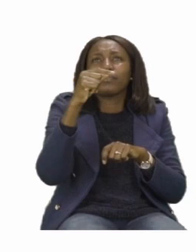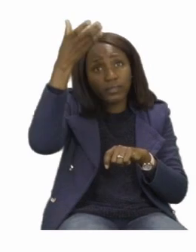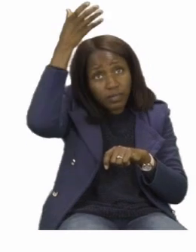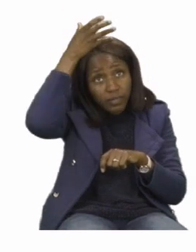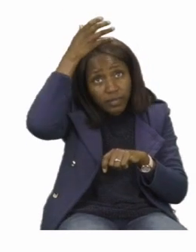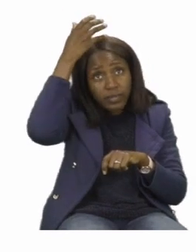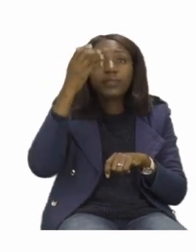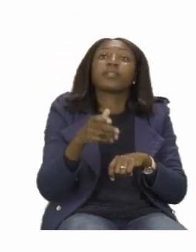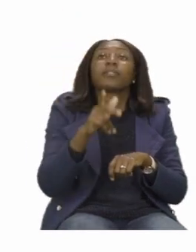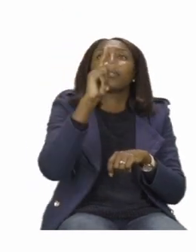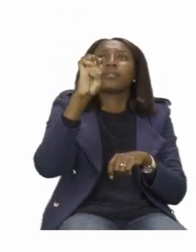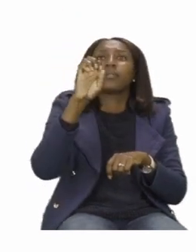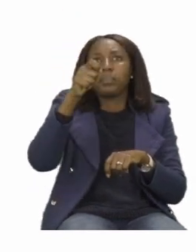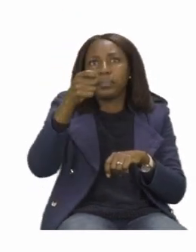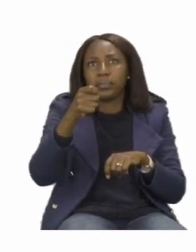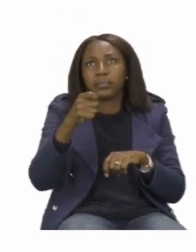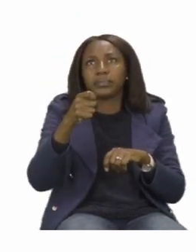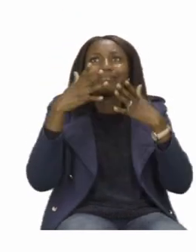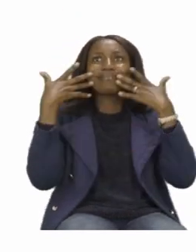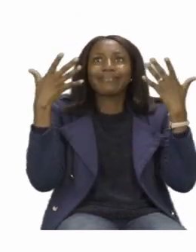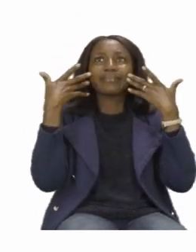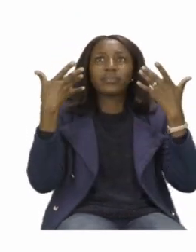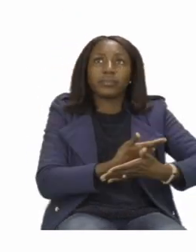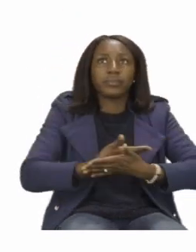key, and kitten.